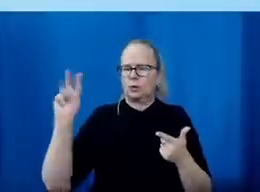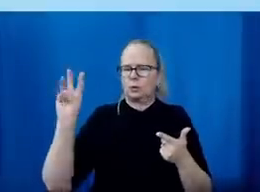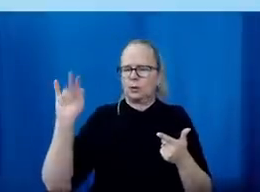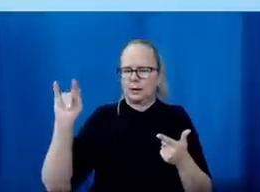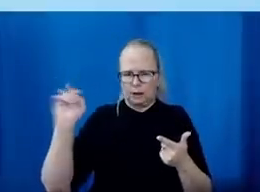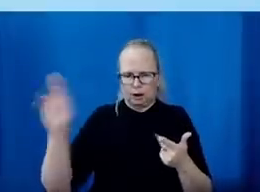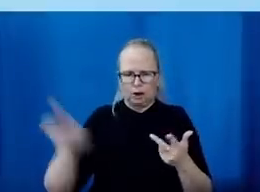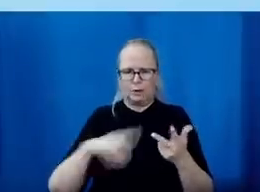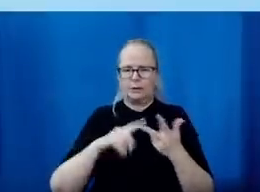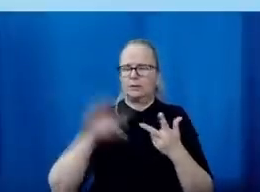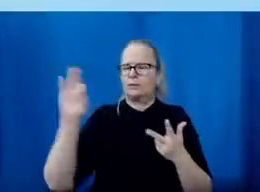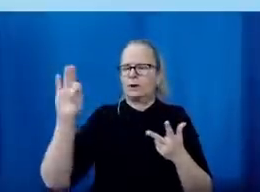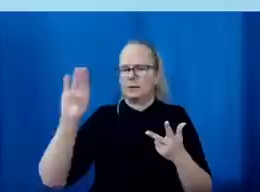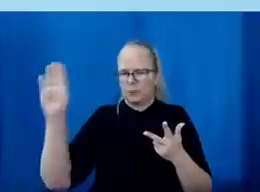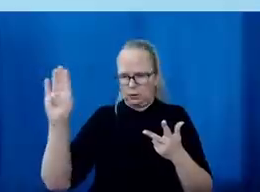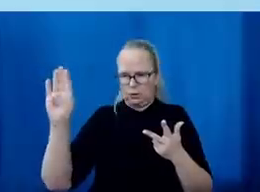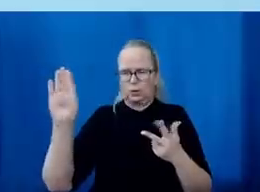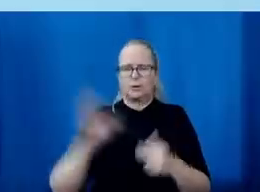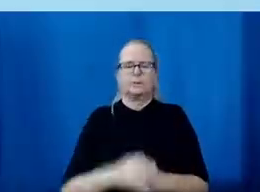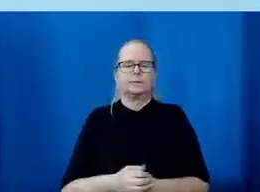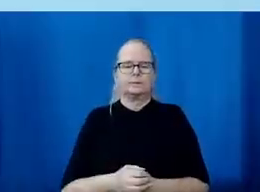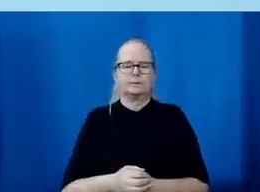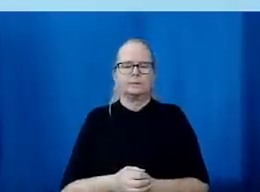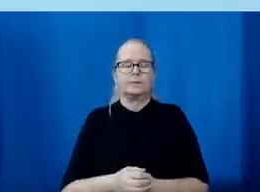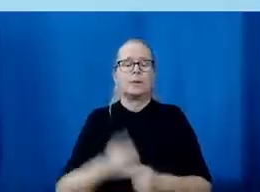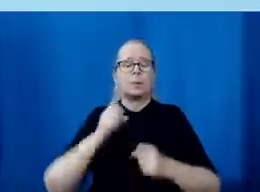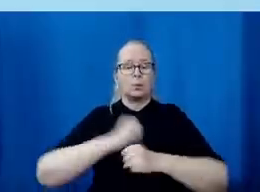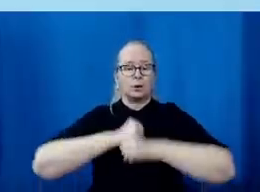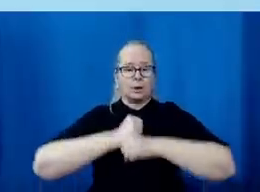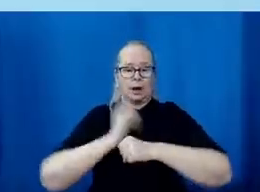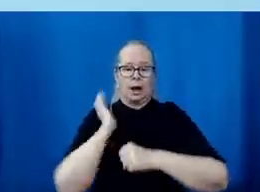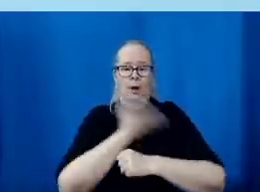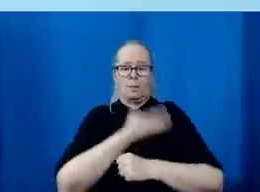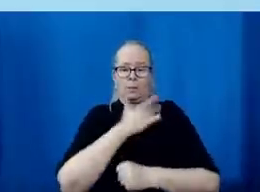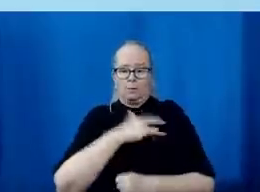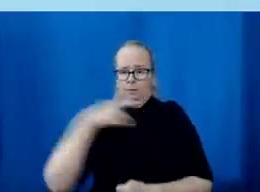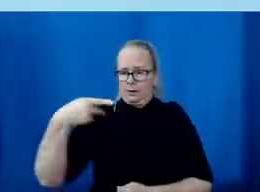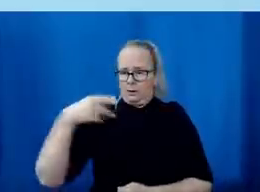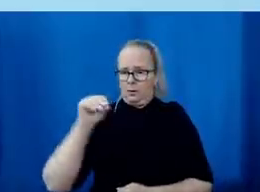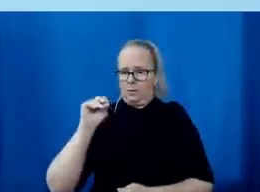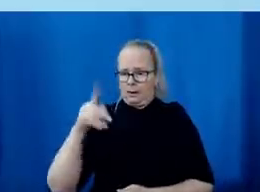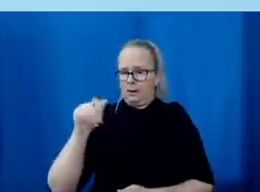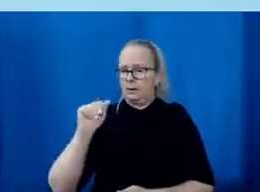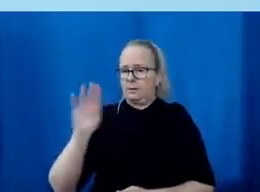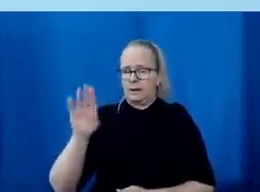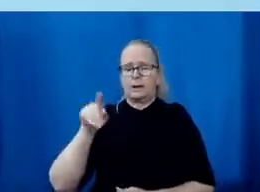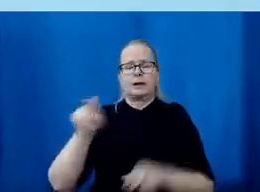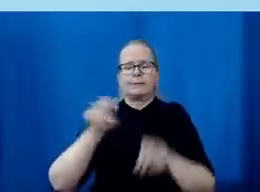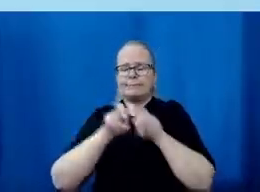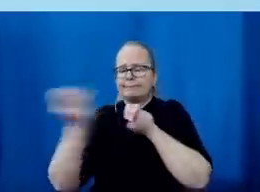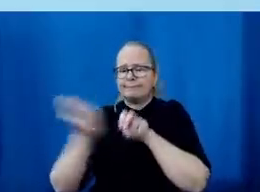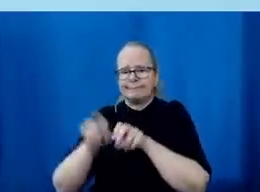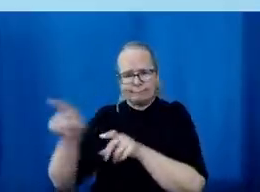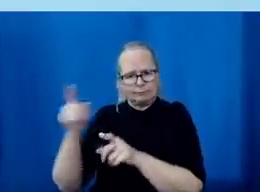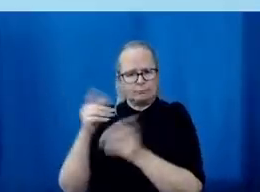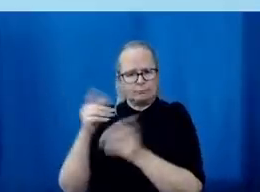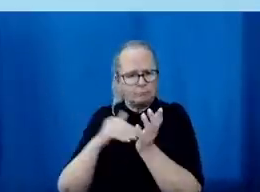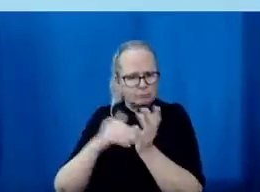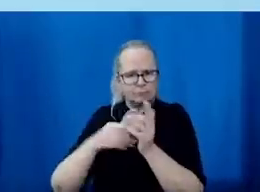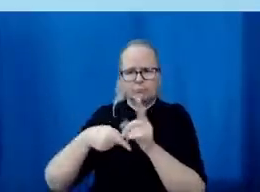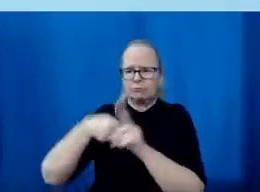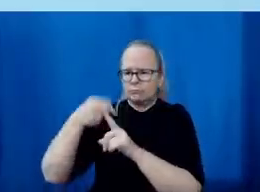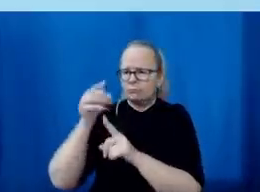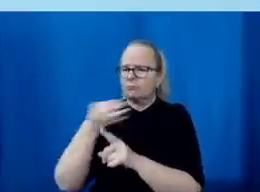Twitter, and Facebook. The Protect Our Province COVID-19 briefing is a regular panel of doctors and experts. We will endeavor to